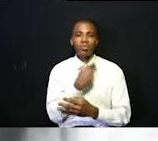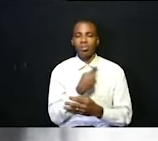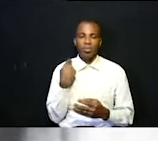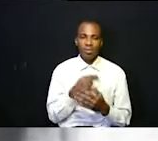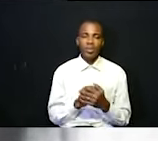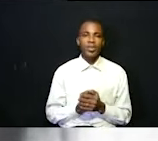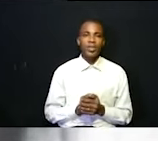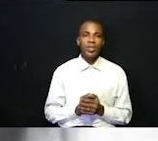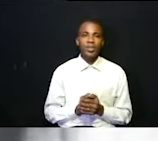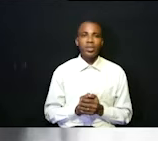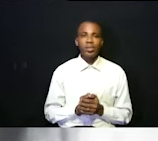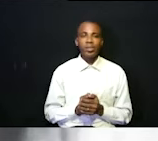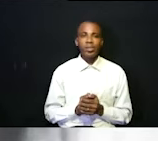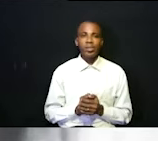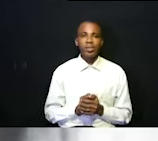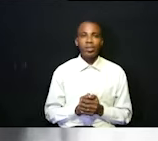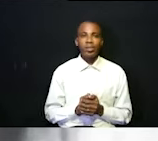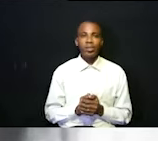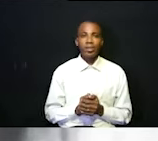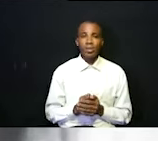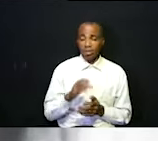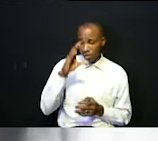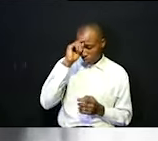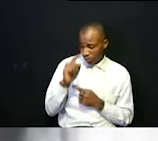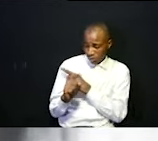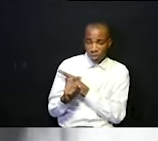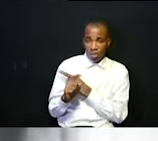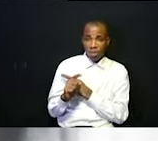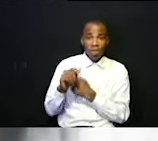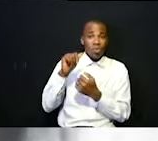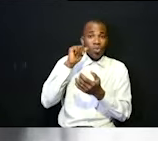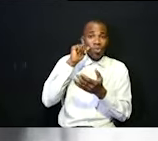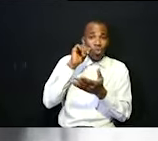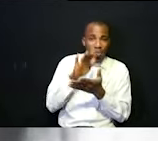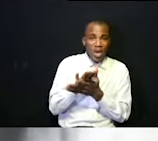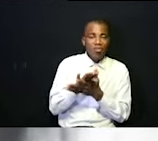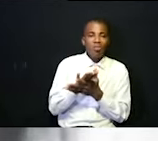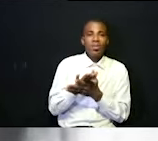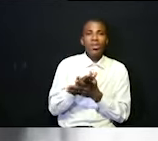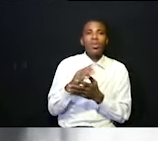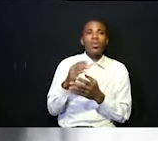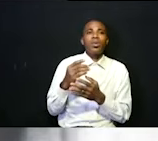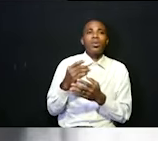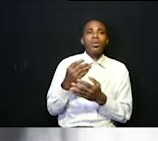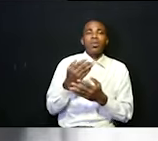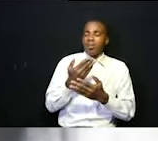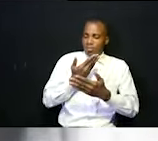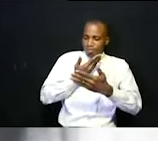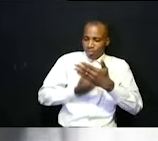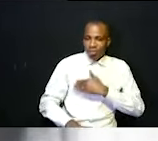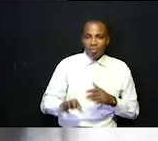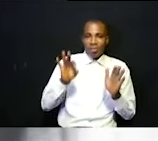osofuobia na nisubi eni. He and the wife Sarah bequeathed godly legacy to 11